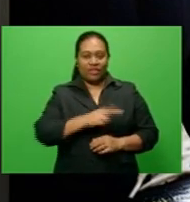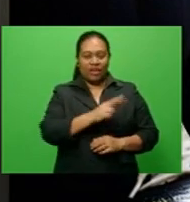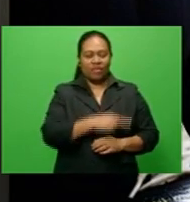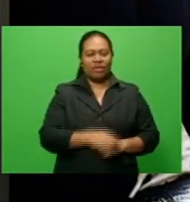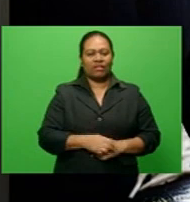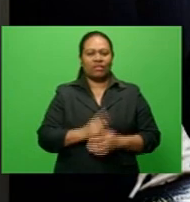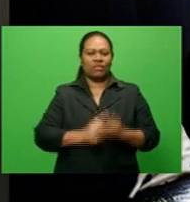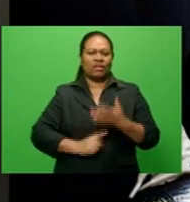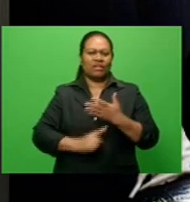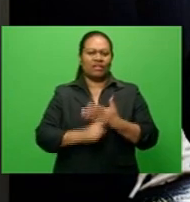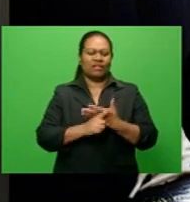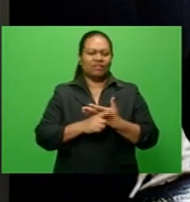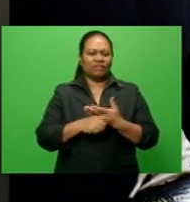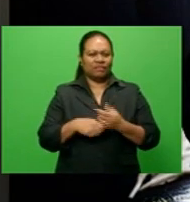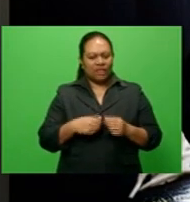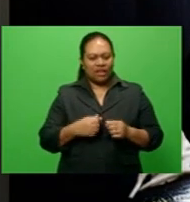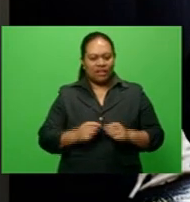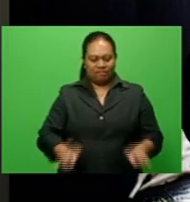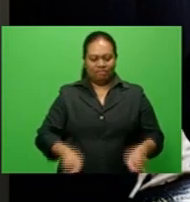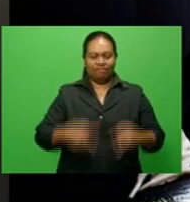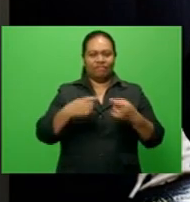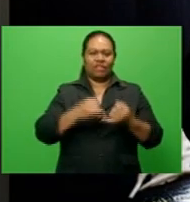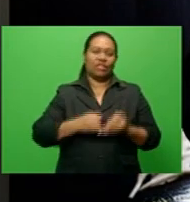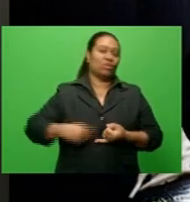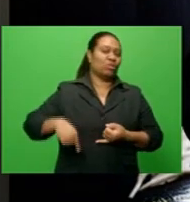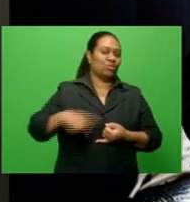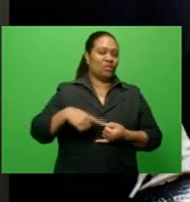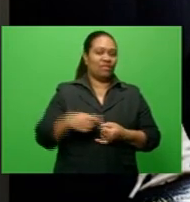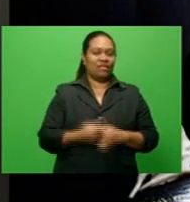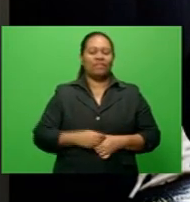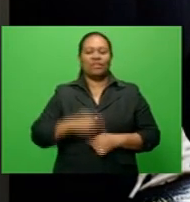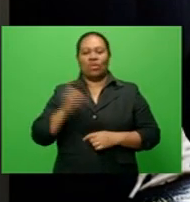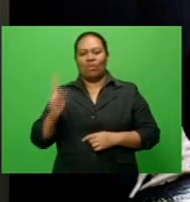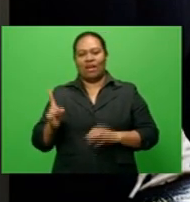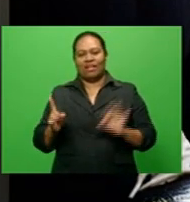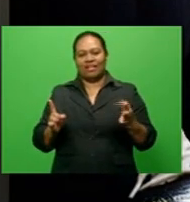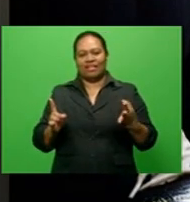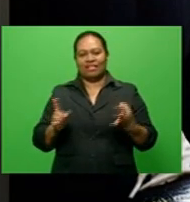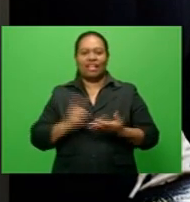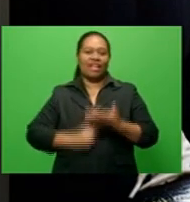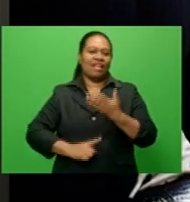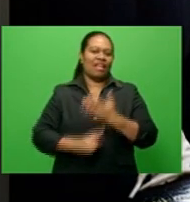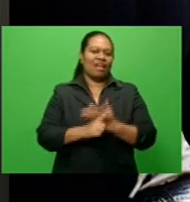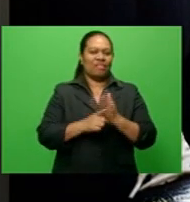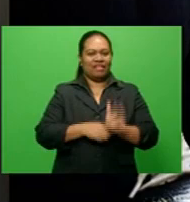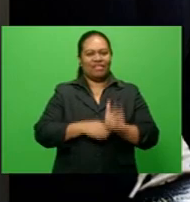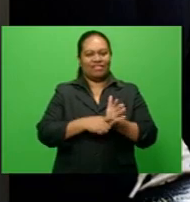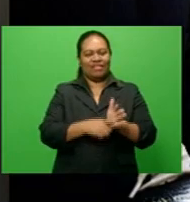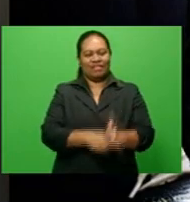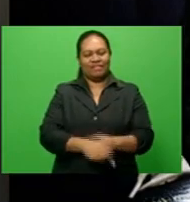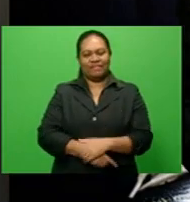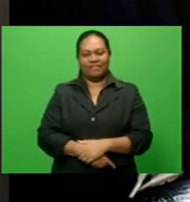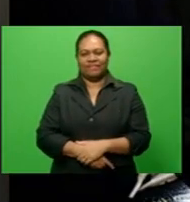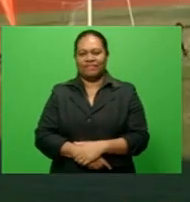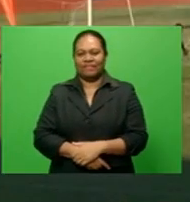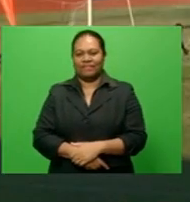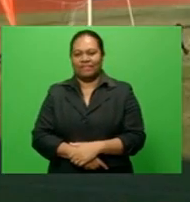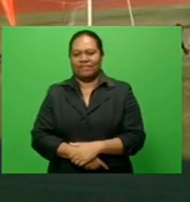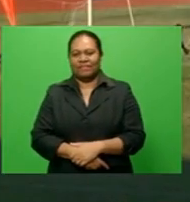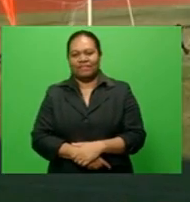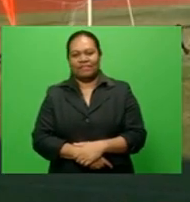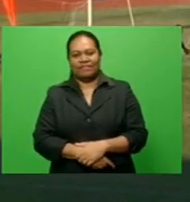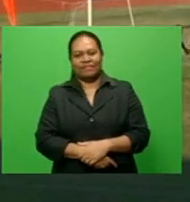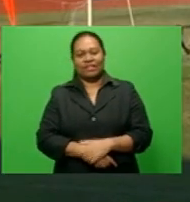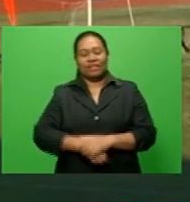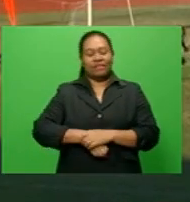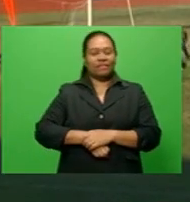the honours, edging Flow Valves Island Accommodation Suva 1-0 at Churchill Park. Caroline Tabi with the details. Situation